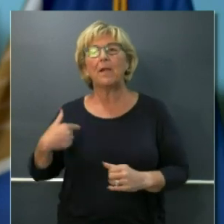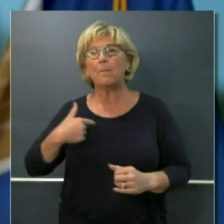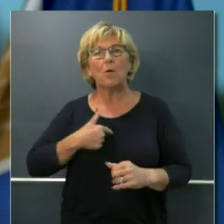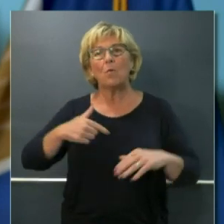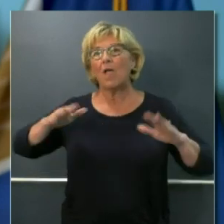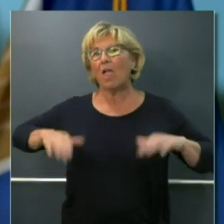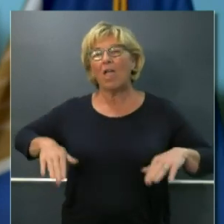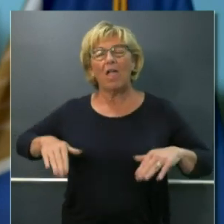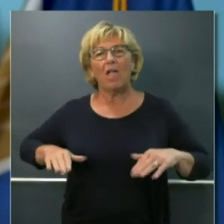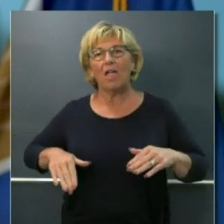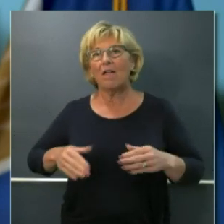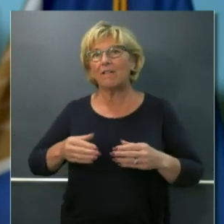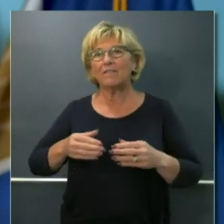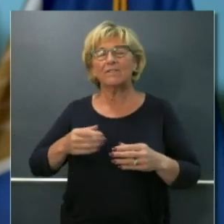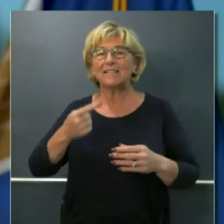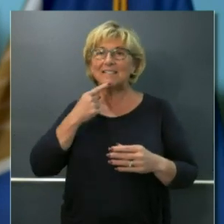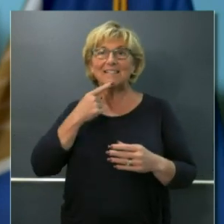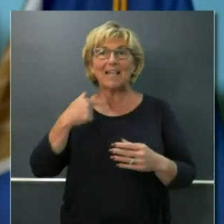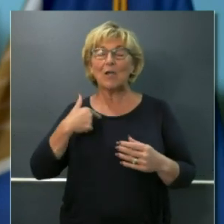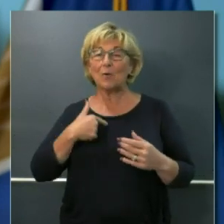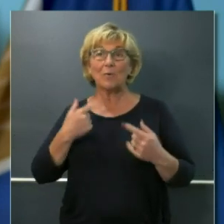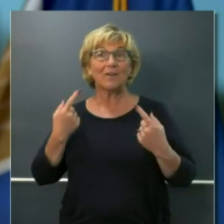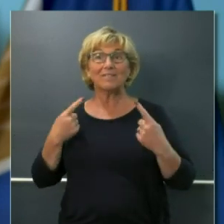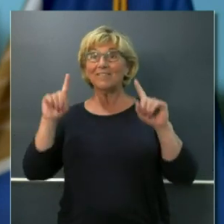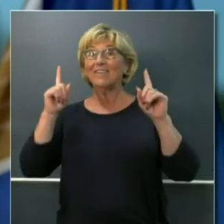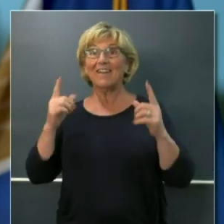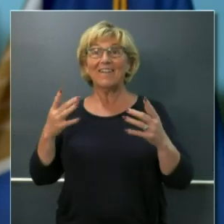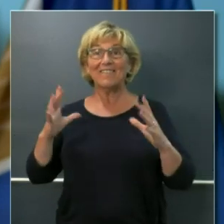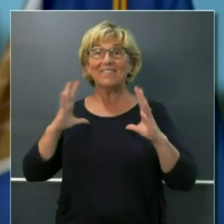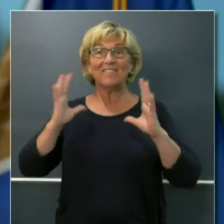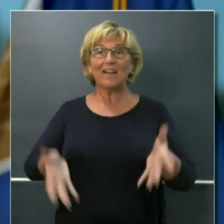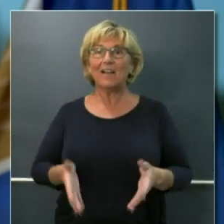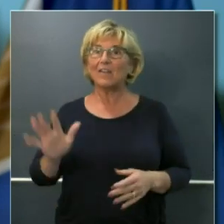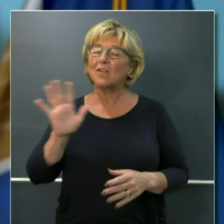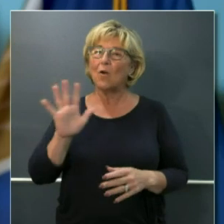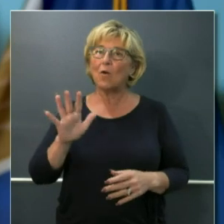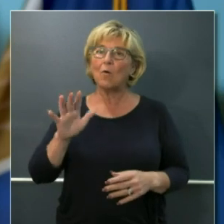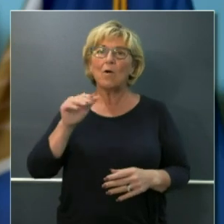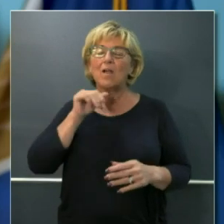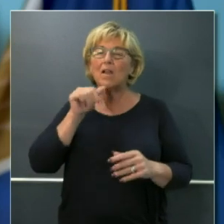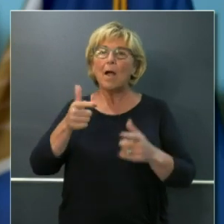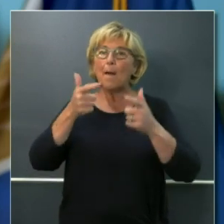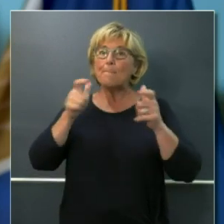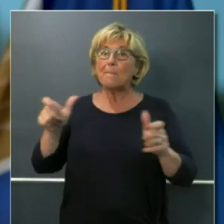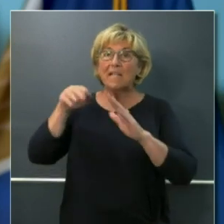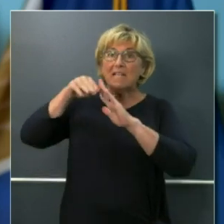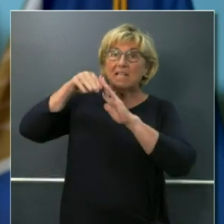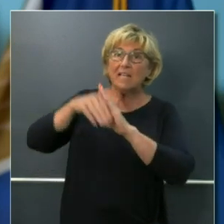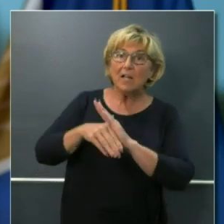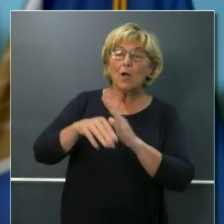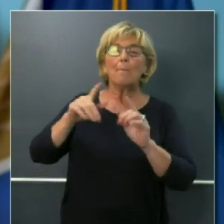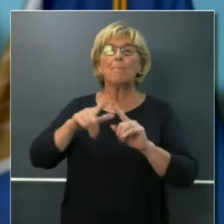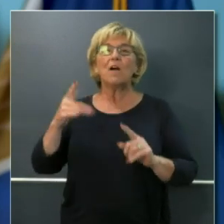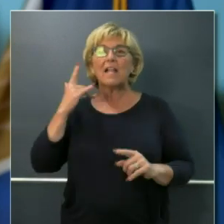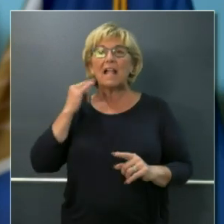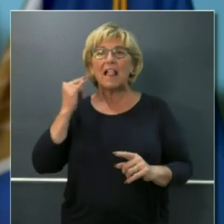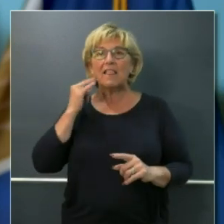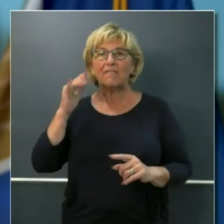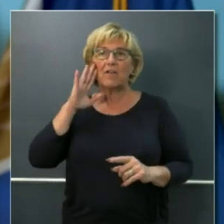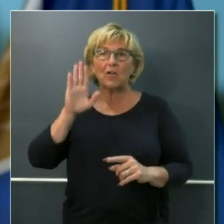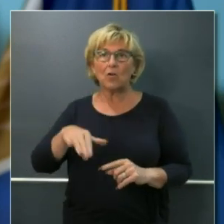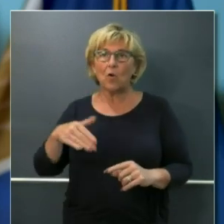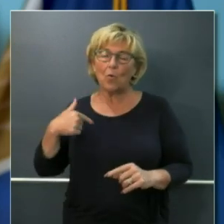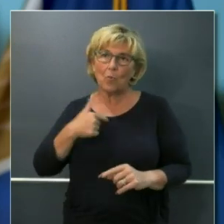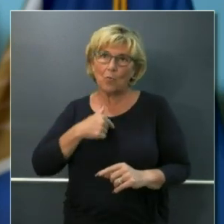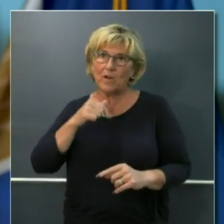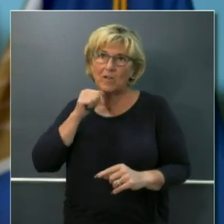imagination, out of the woods there. It's just stable. We're not seeing substantial declines, but again, California and Californians know we never